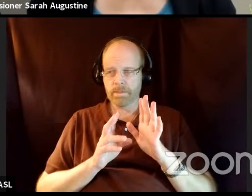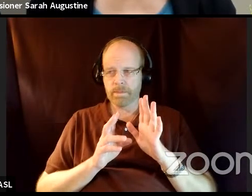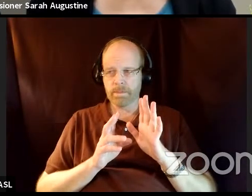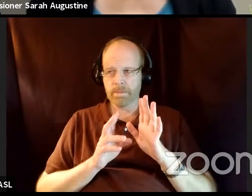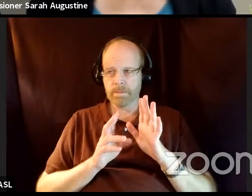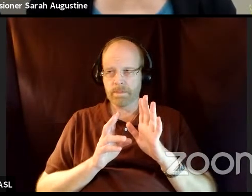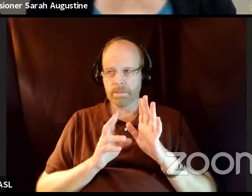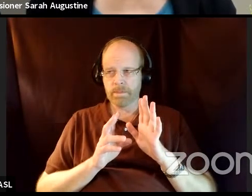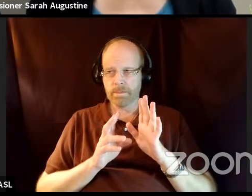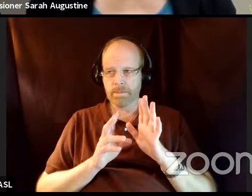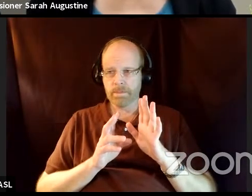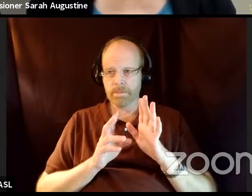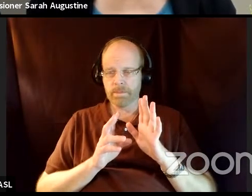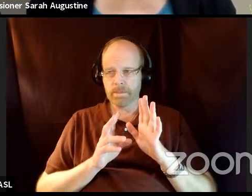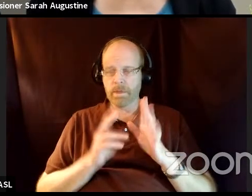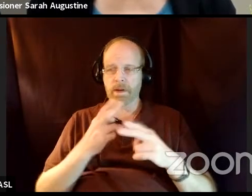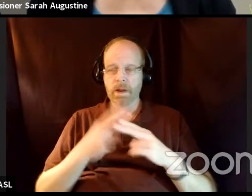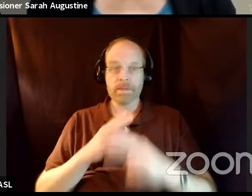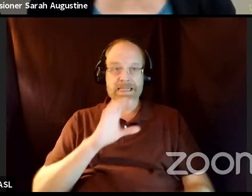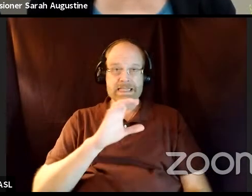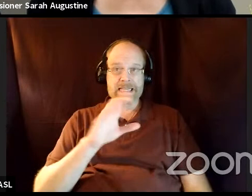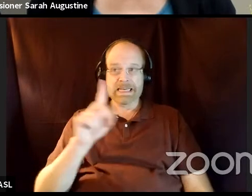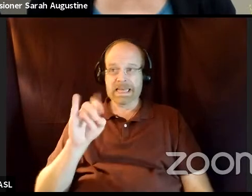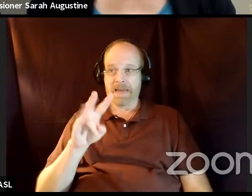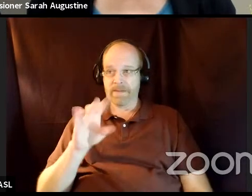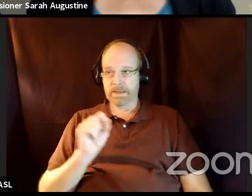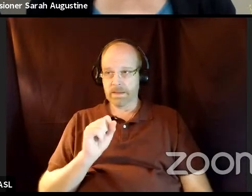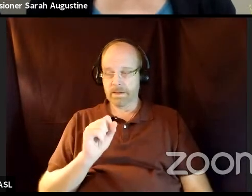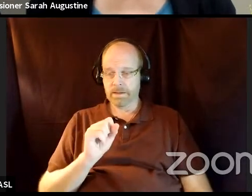okay. Name is C. Davis.